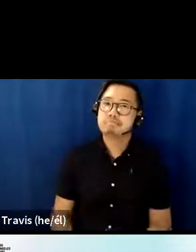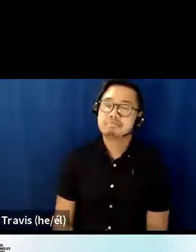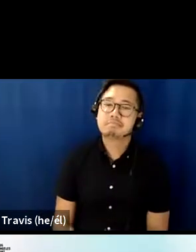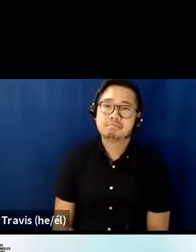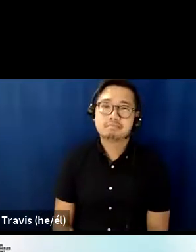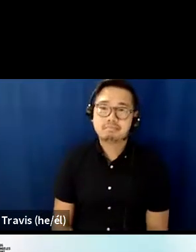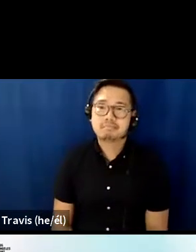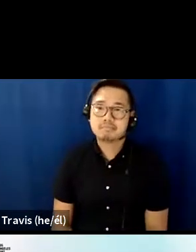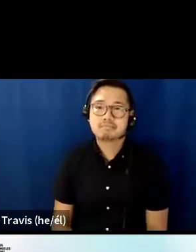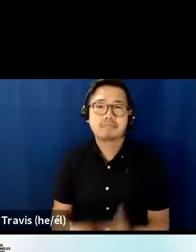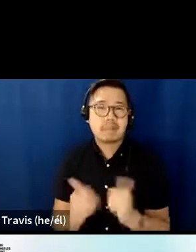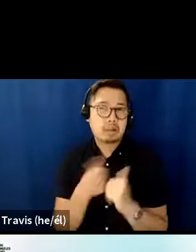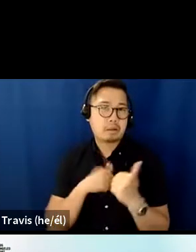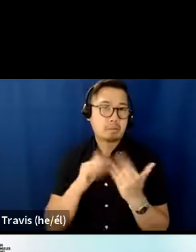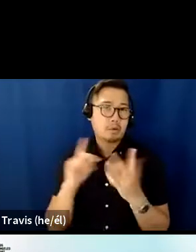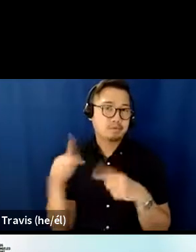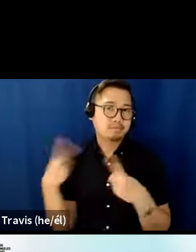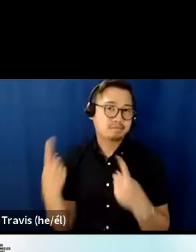how I've been approaching it.